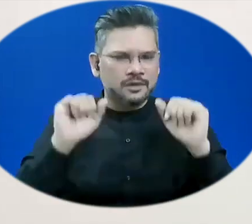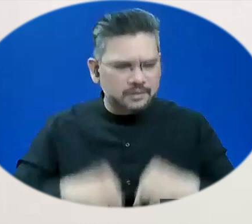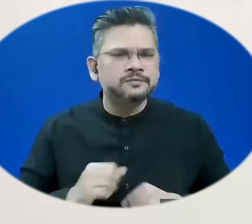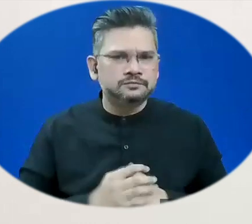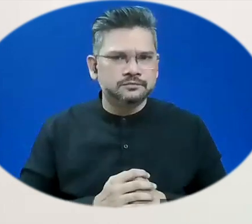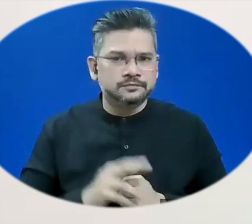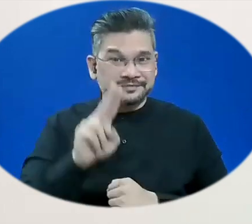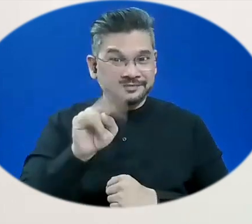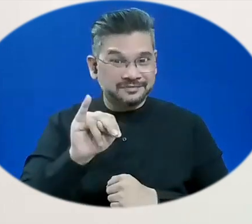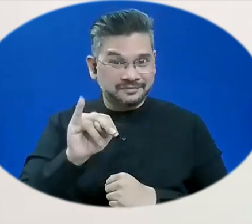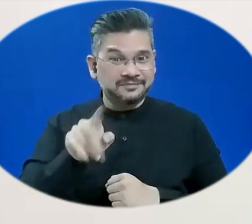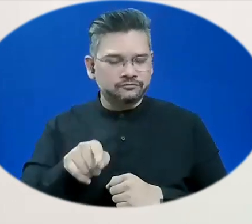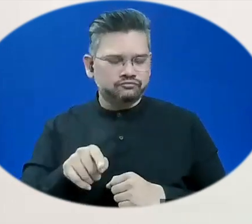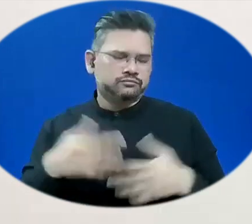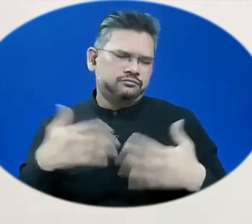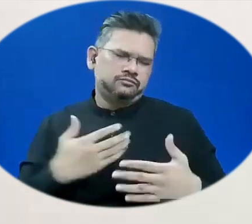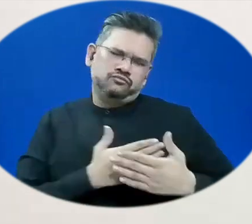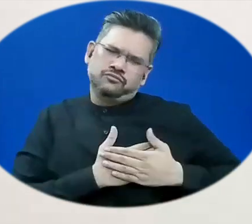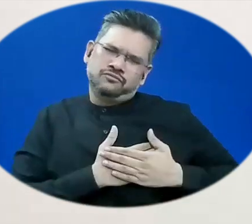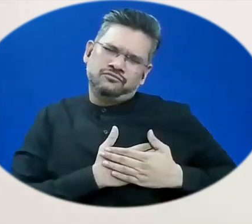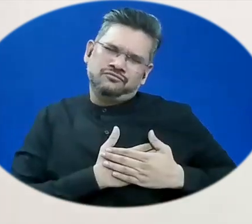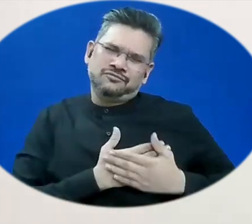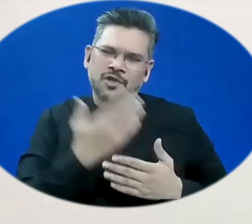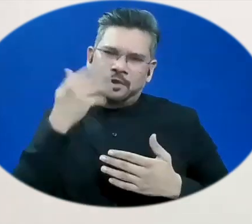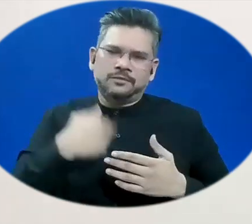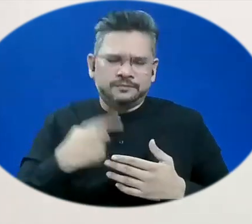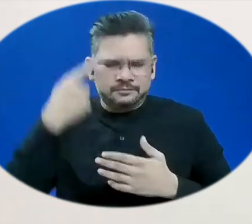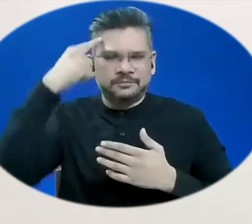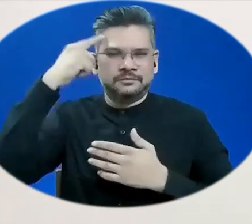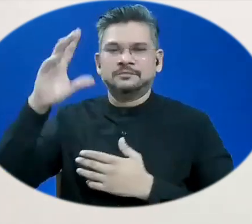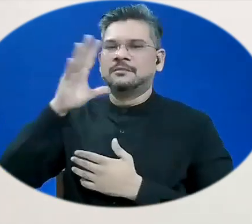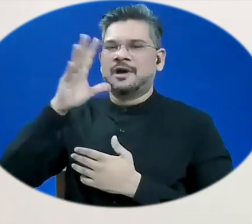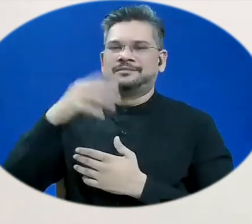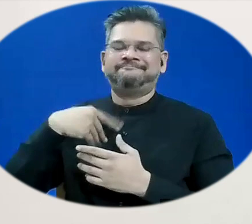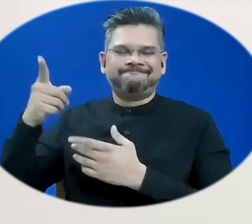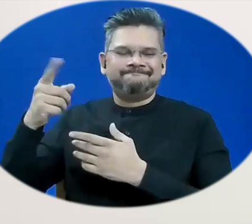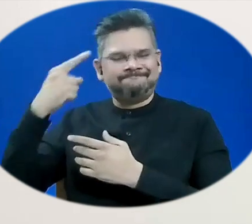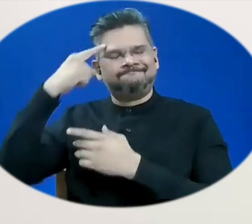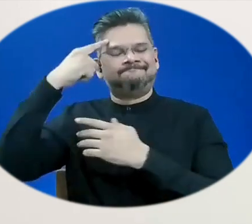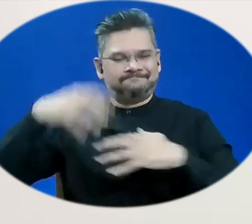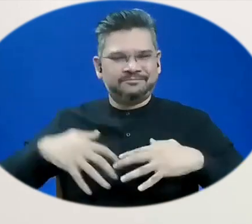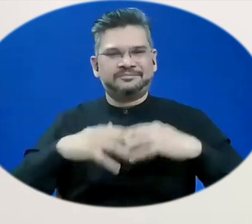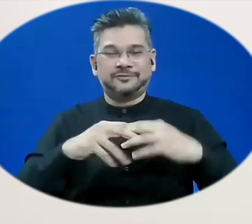as it honors my mother, whom I call Umi in Arabic means my mother.